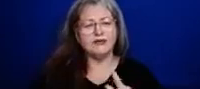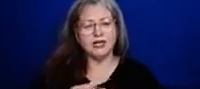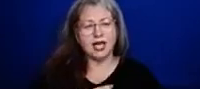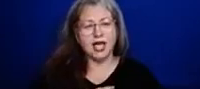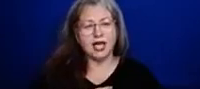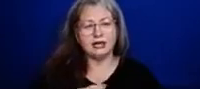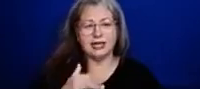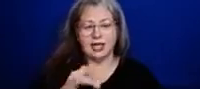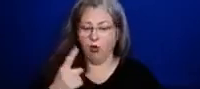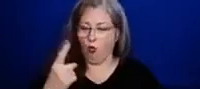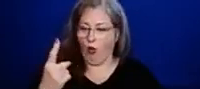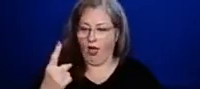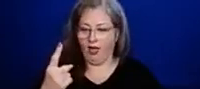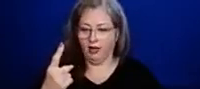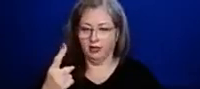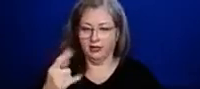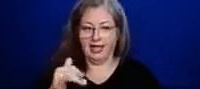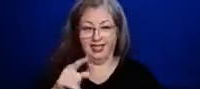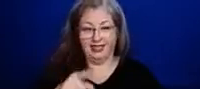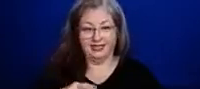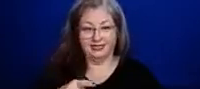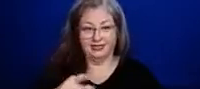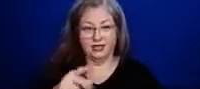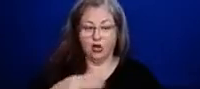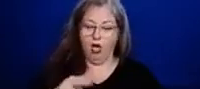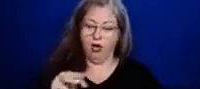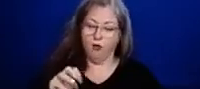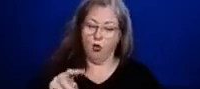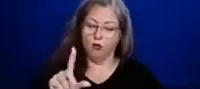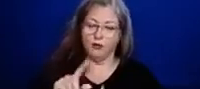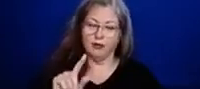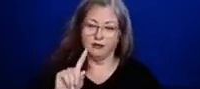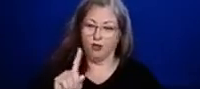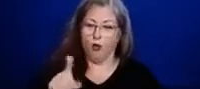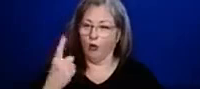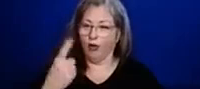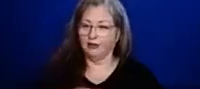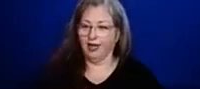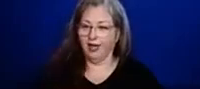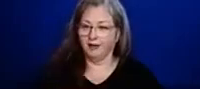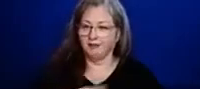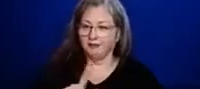like one, you know, like this one is monoprint because it's one.